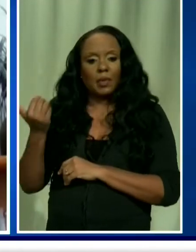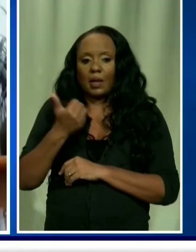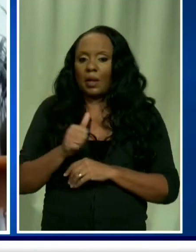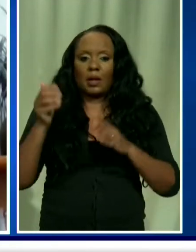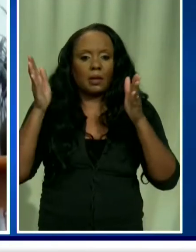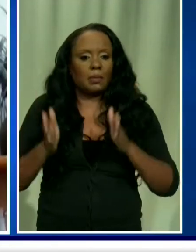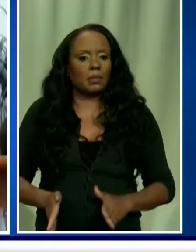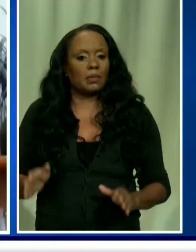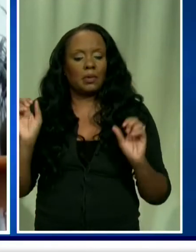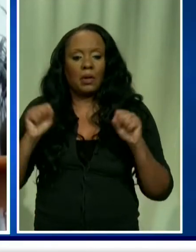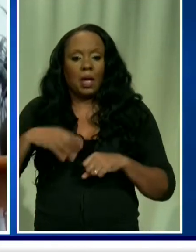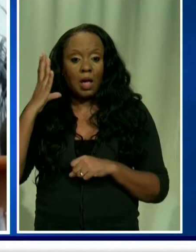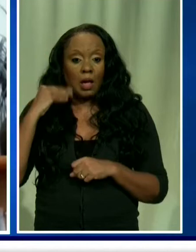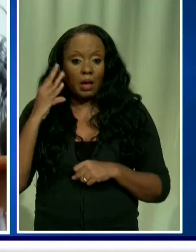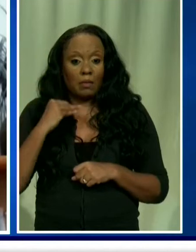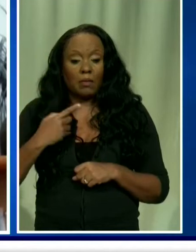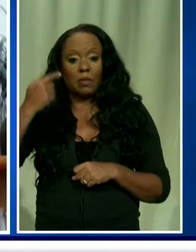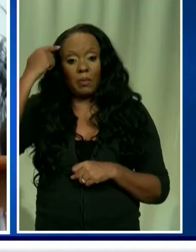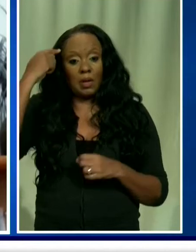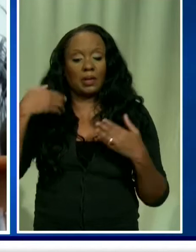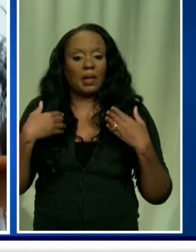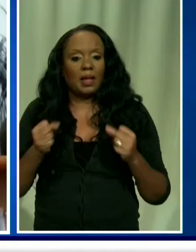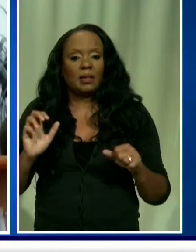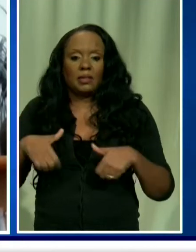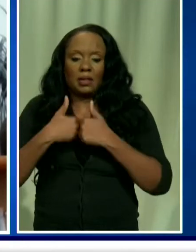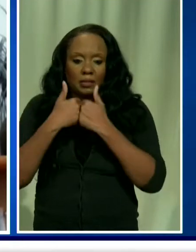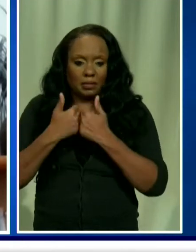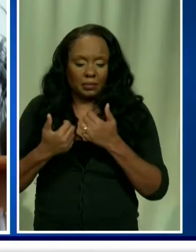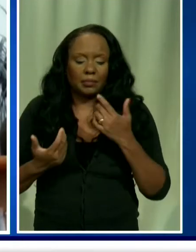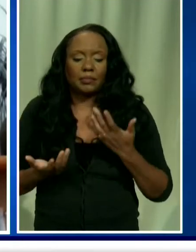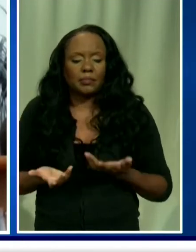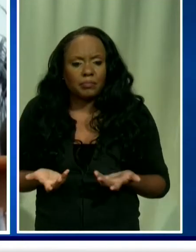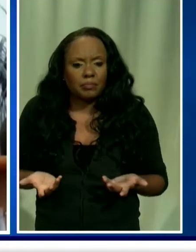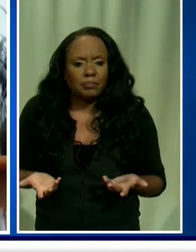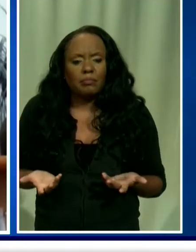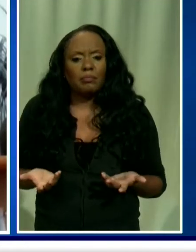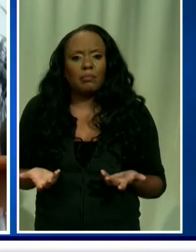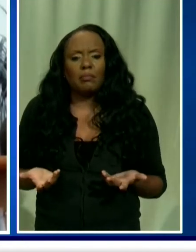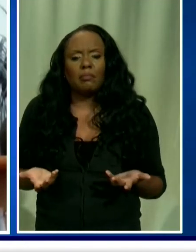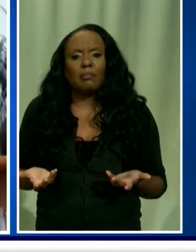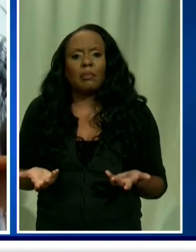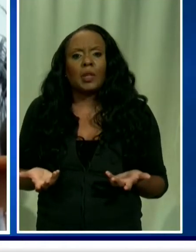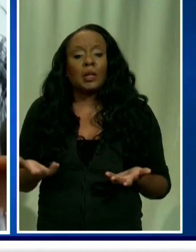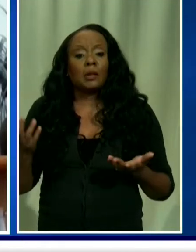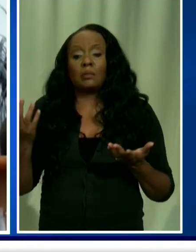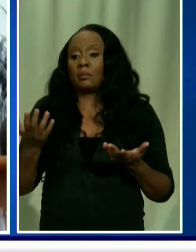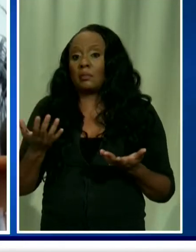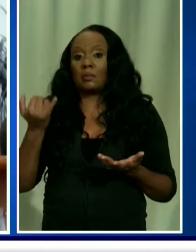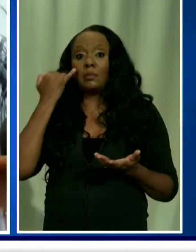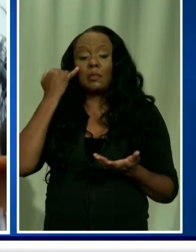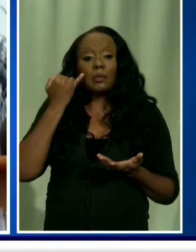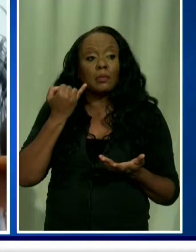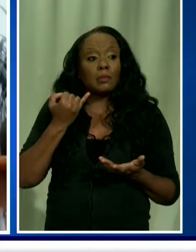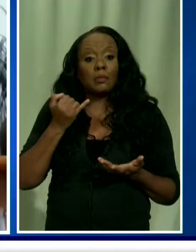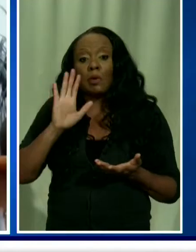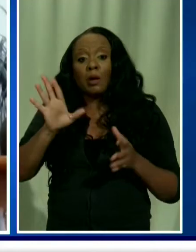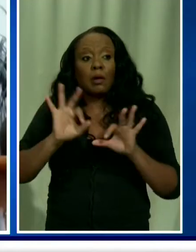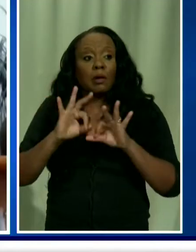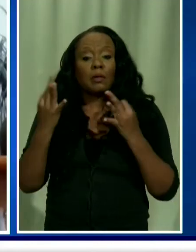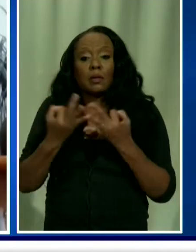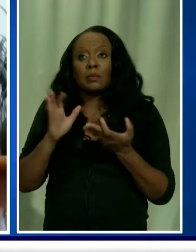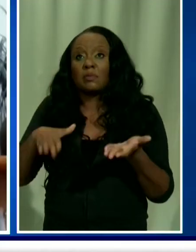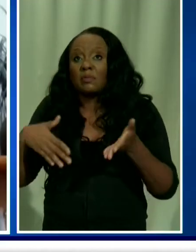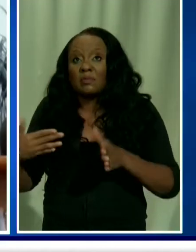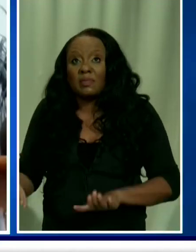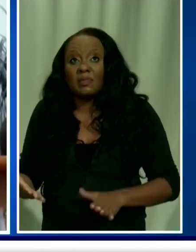health challenge at any point in time. All it takes is for you to lose a relative or someone close